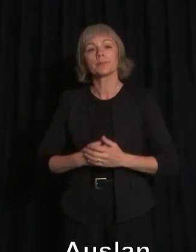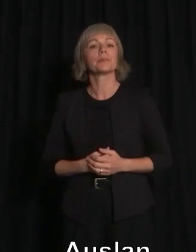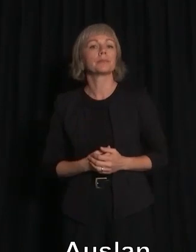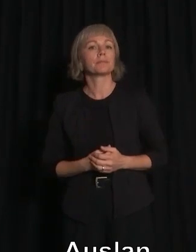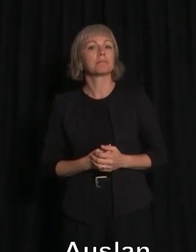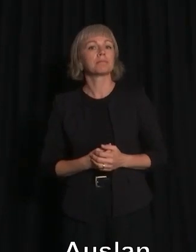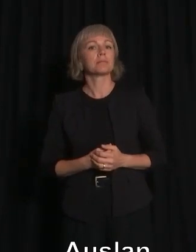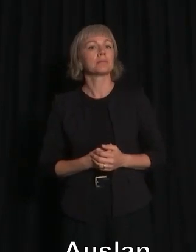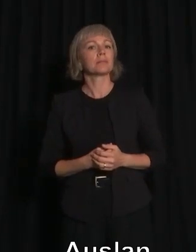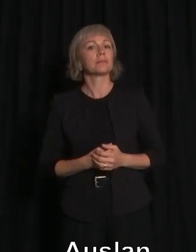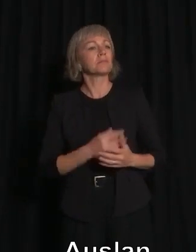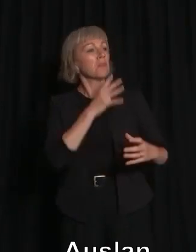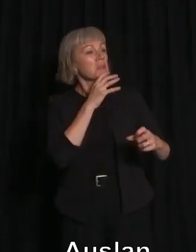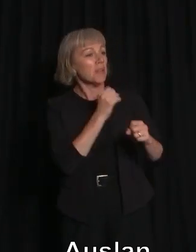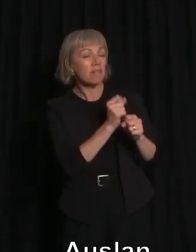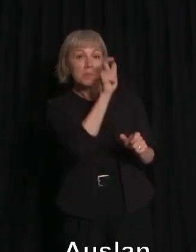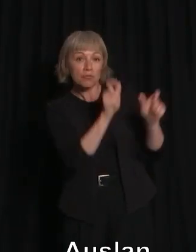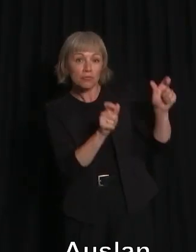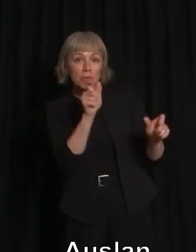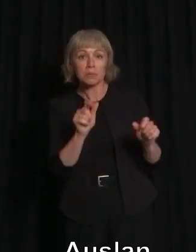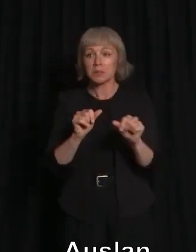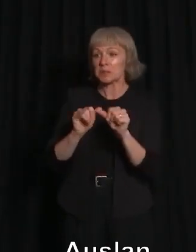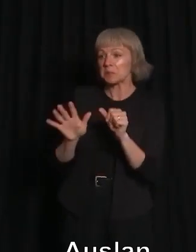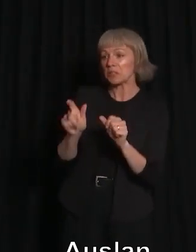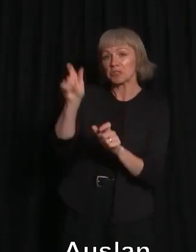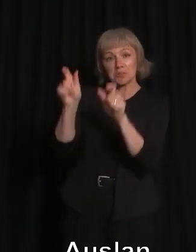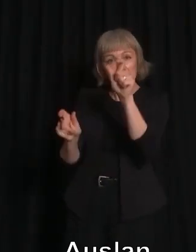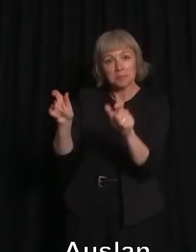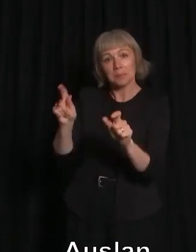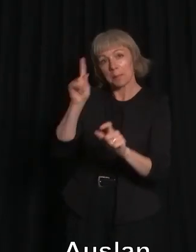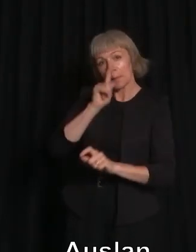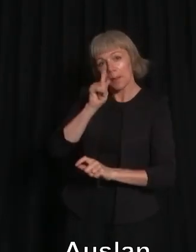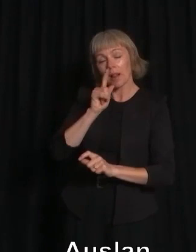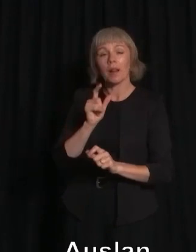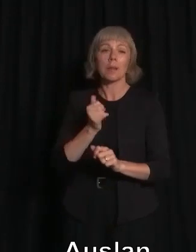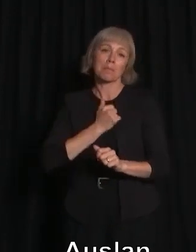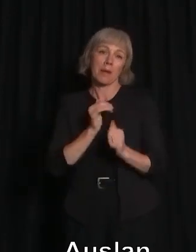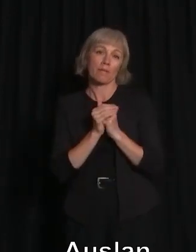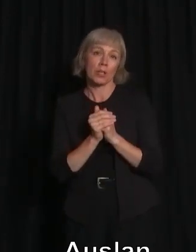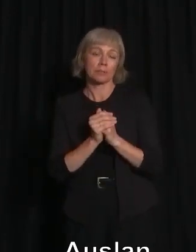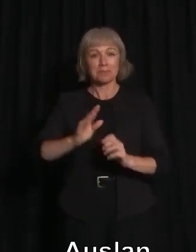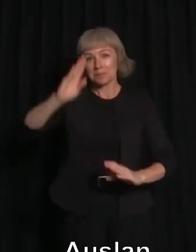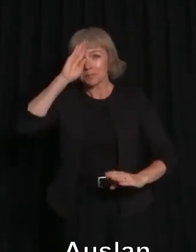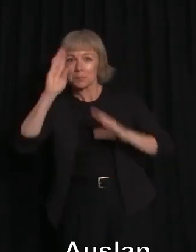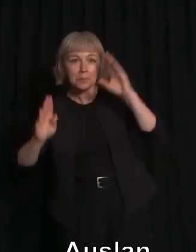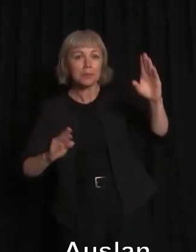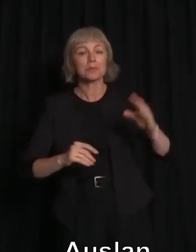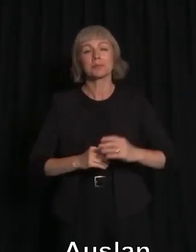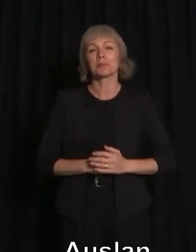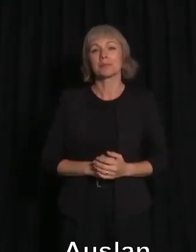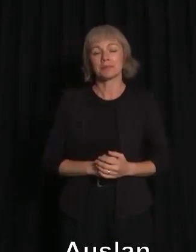Excellencies, distinguished attendees, dear friends, buenos dias,